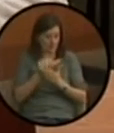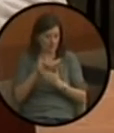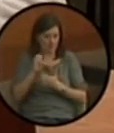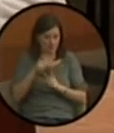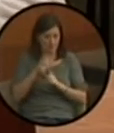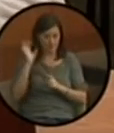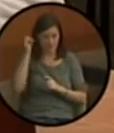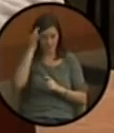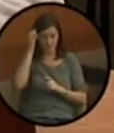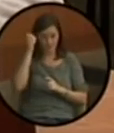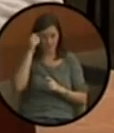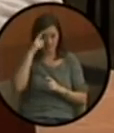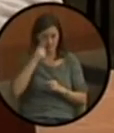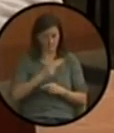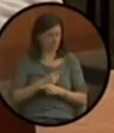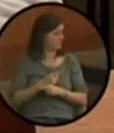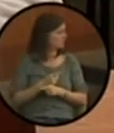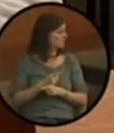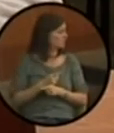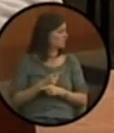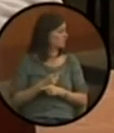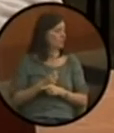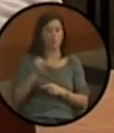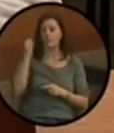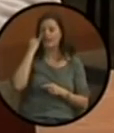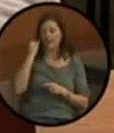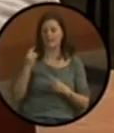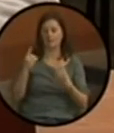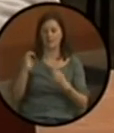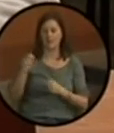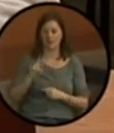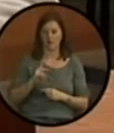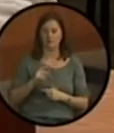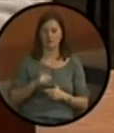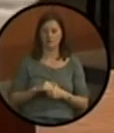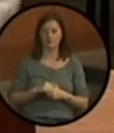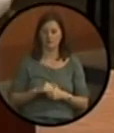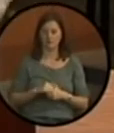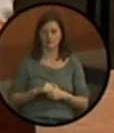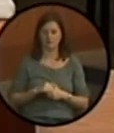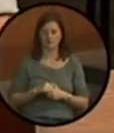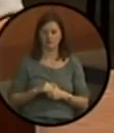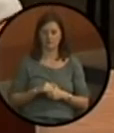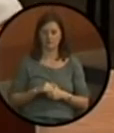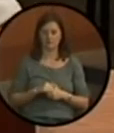way to tell, right? All of a sudden they just... Or if it would come back. Or if it would come back, right.